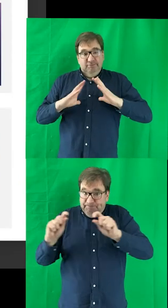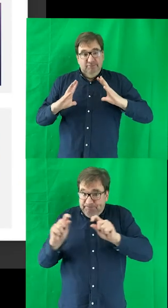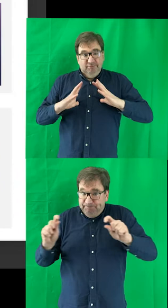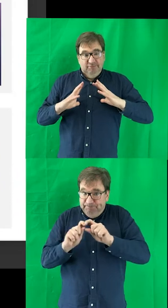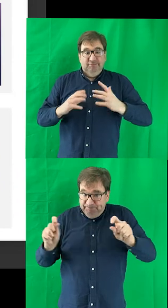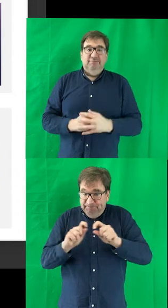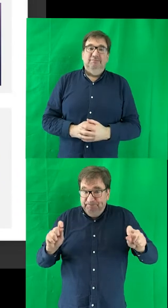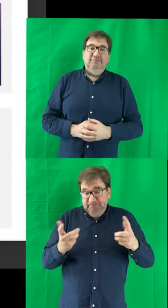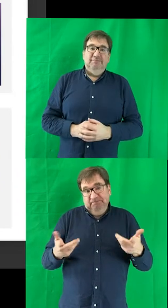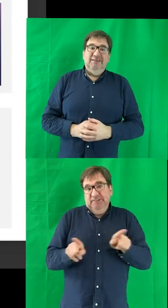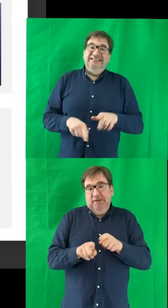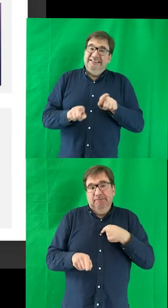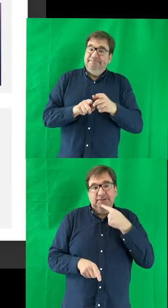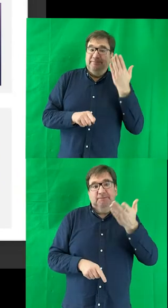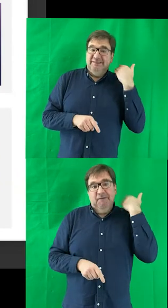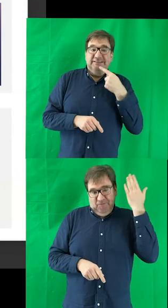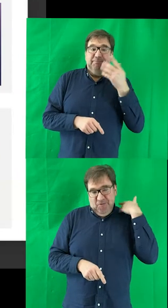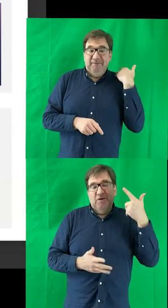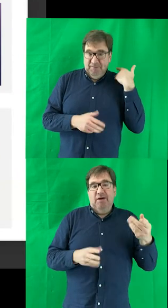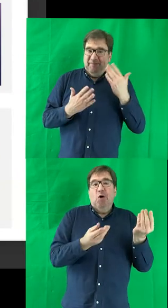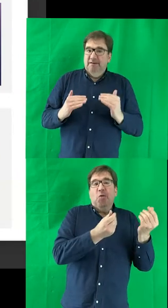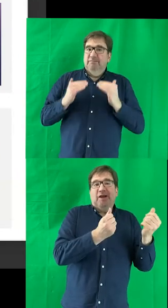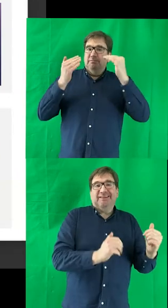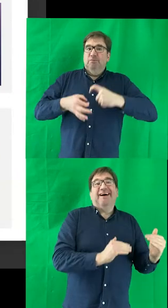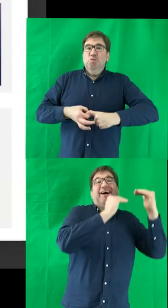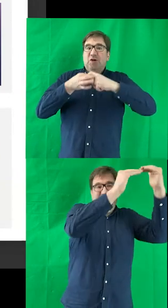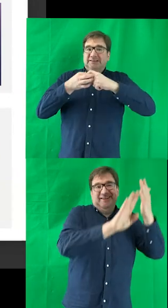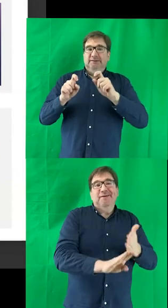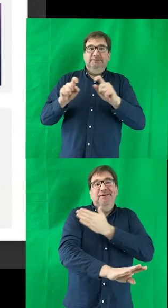which again, similar to what I said before, would then result in the